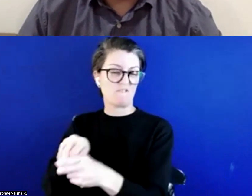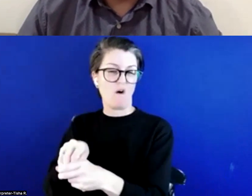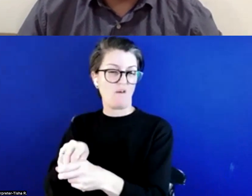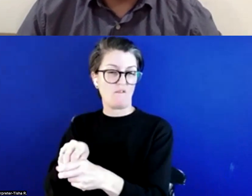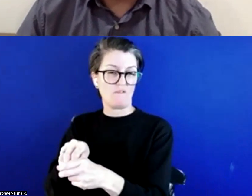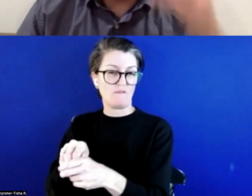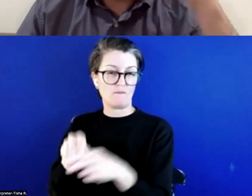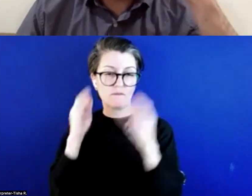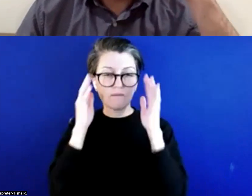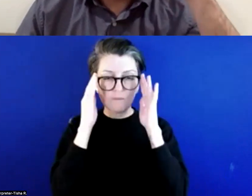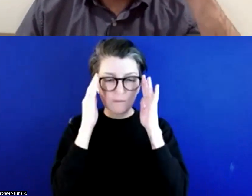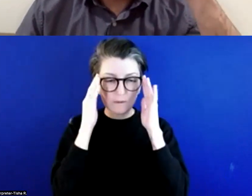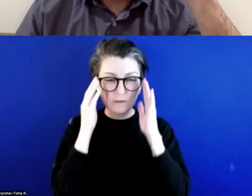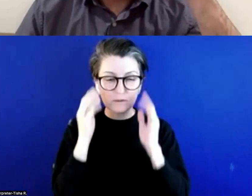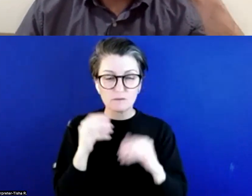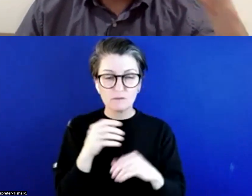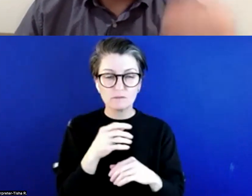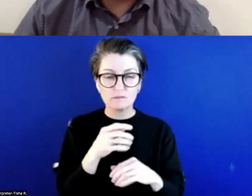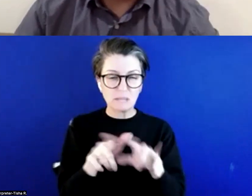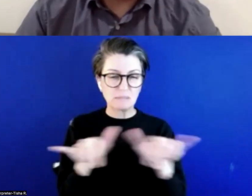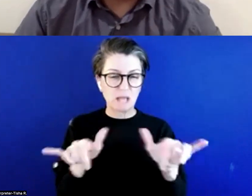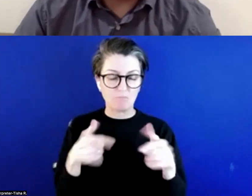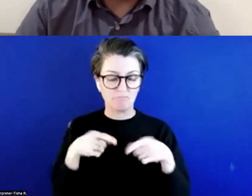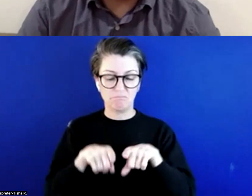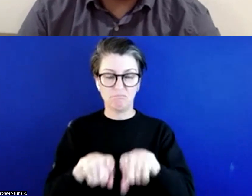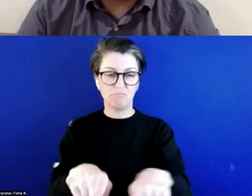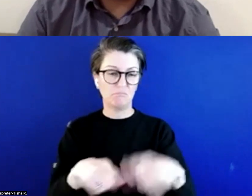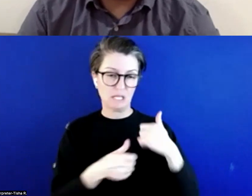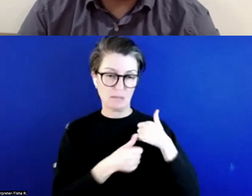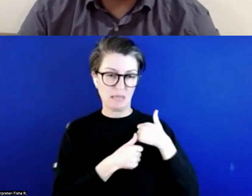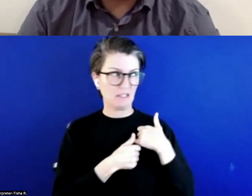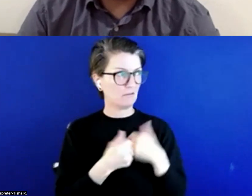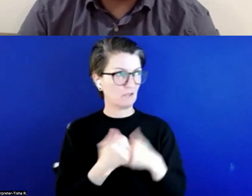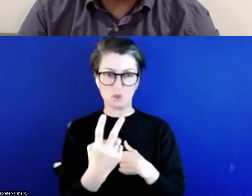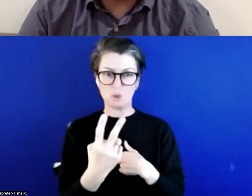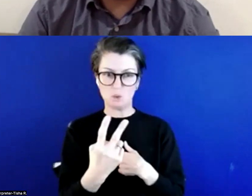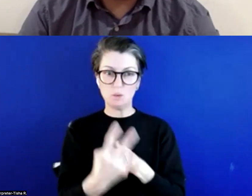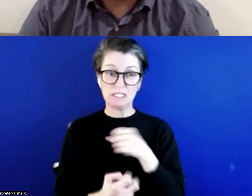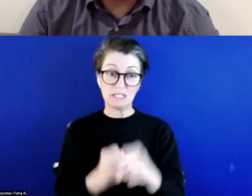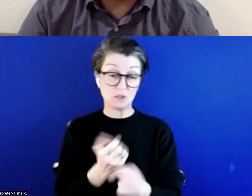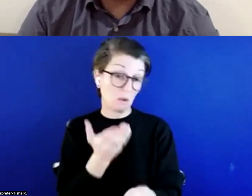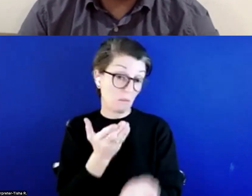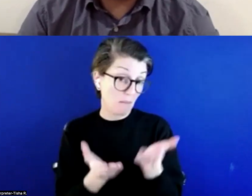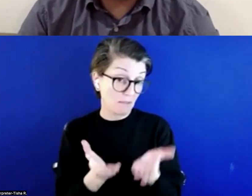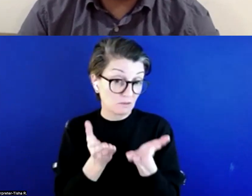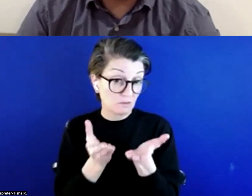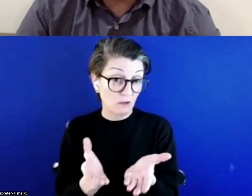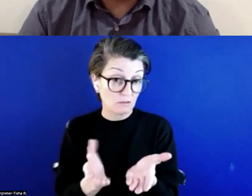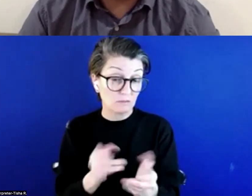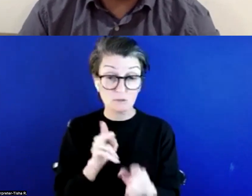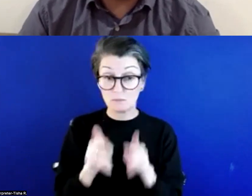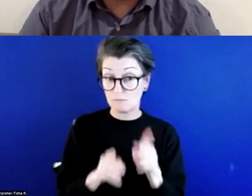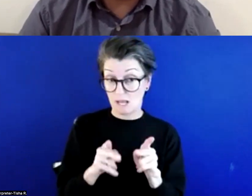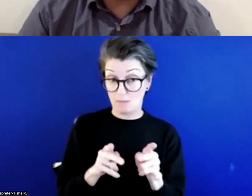two. So it might even be a good idea to suggest to people to like do